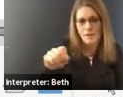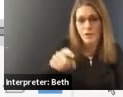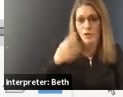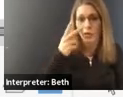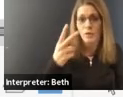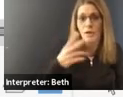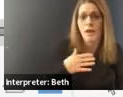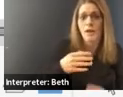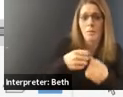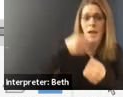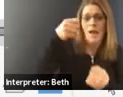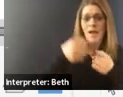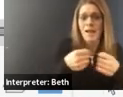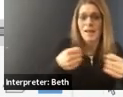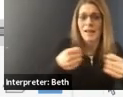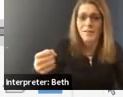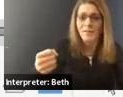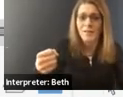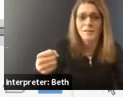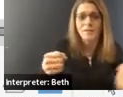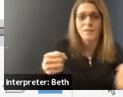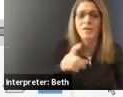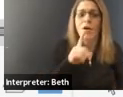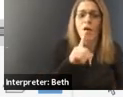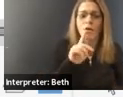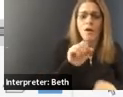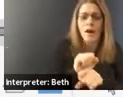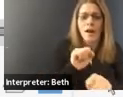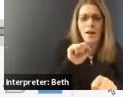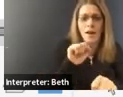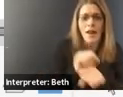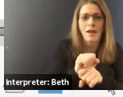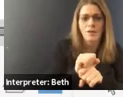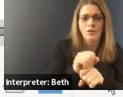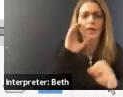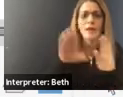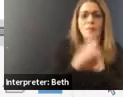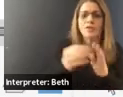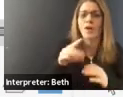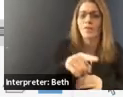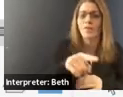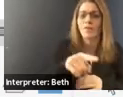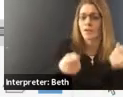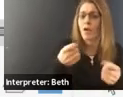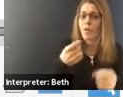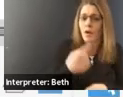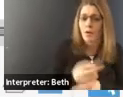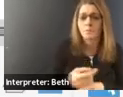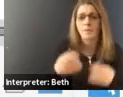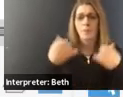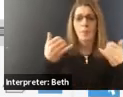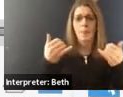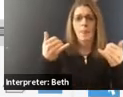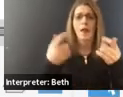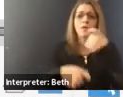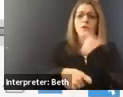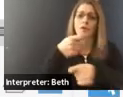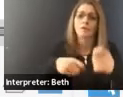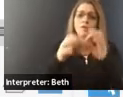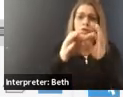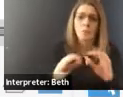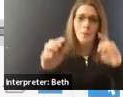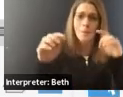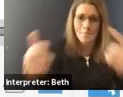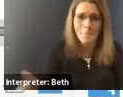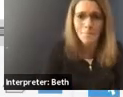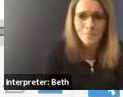an actual image of that, this car, right? So I want to push my level forward. And